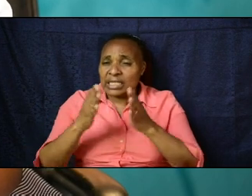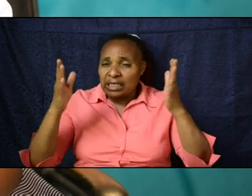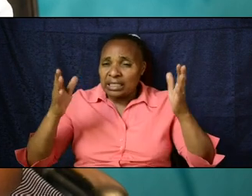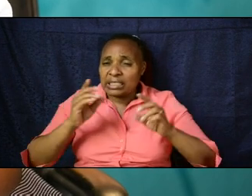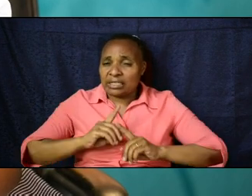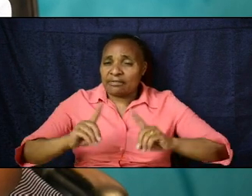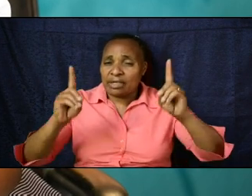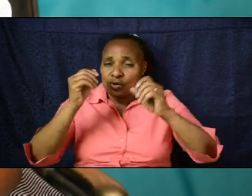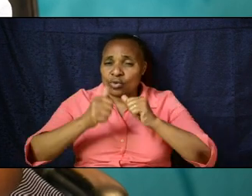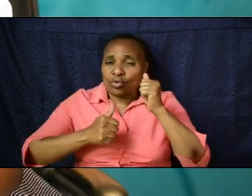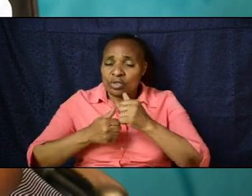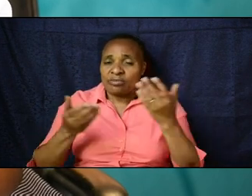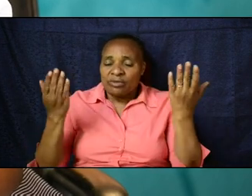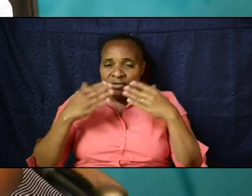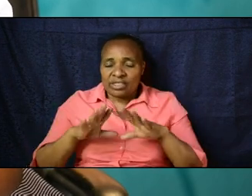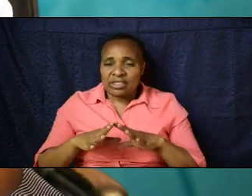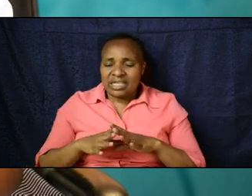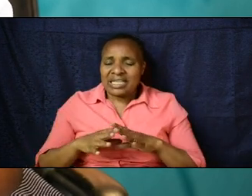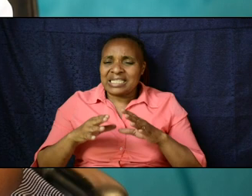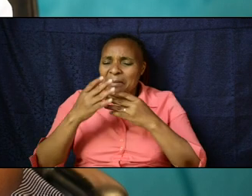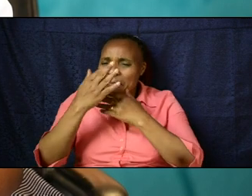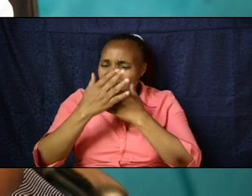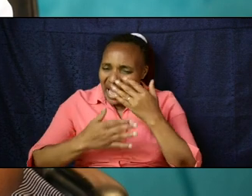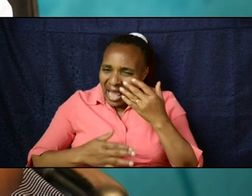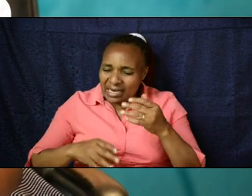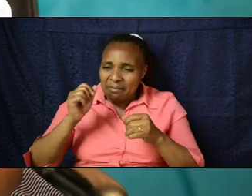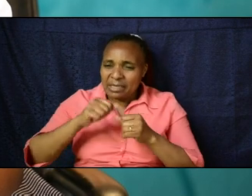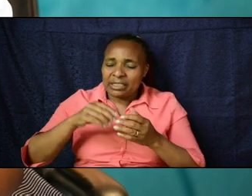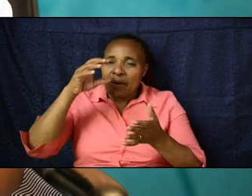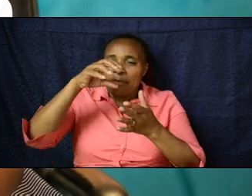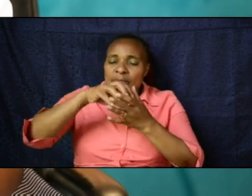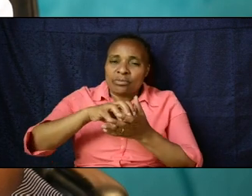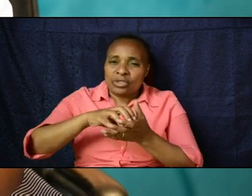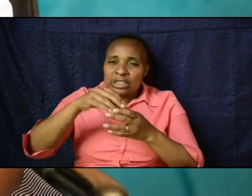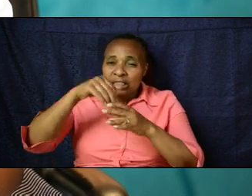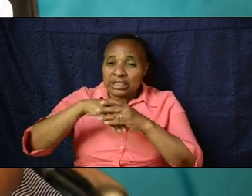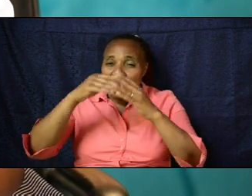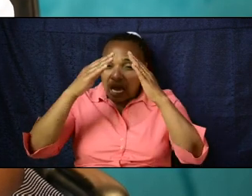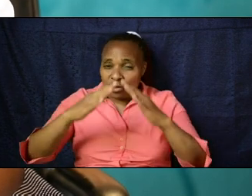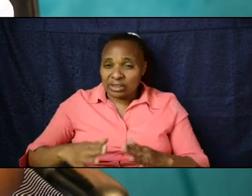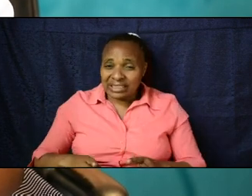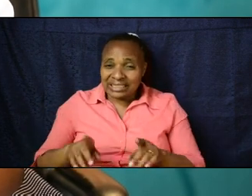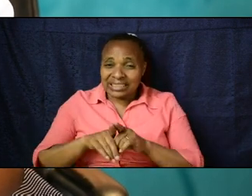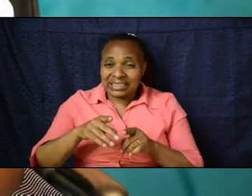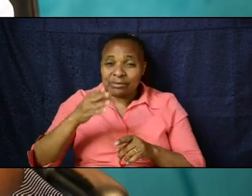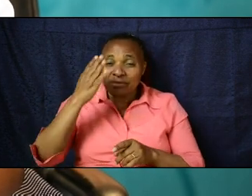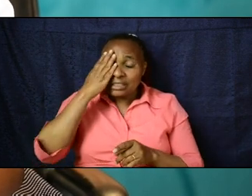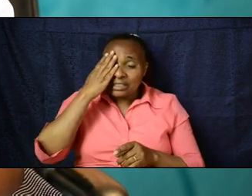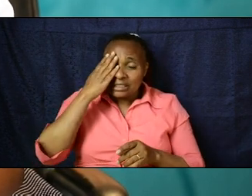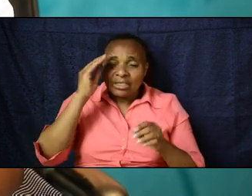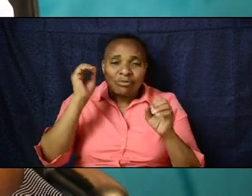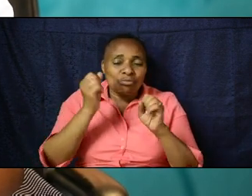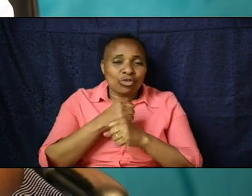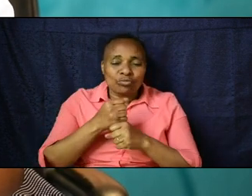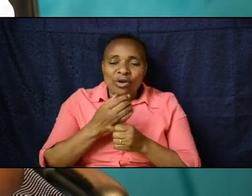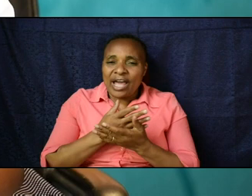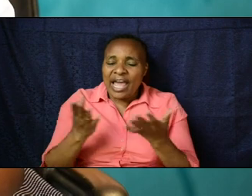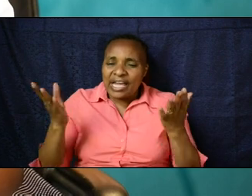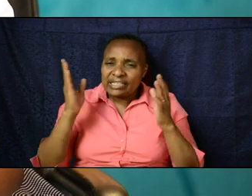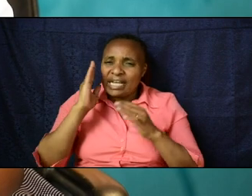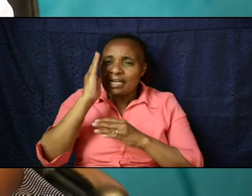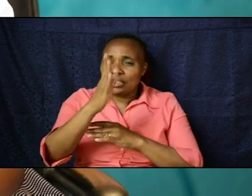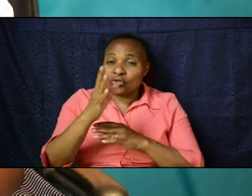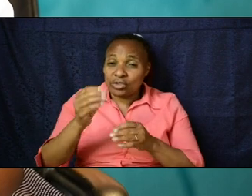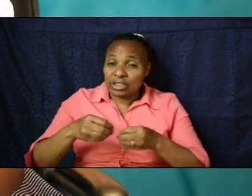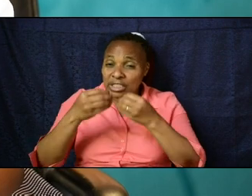be accomplished. The token of blood must be placed upon their houses. Had the Israelites disregarded in any particular the